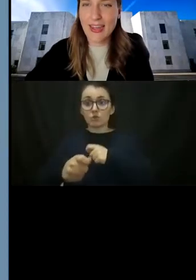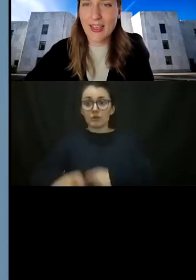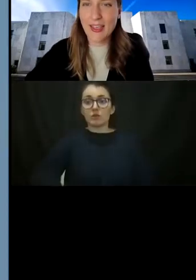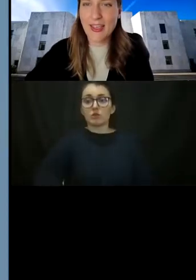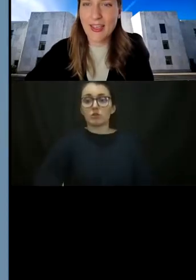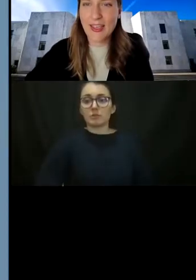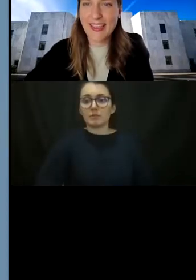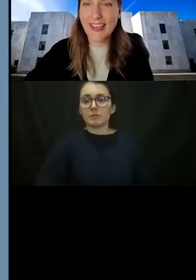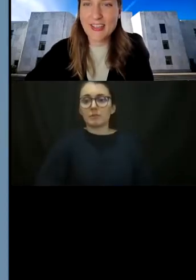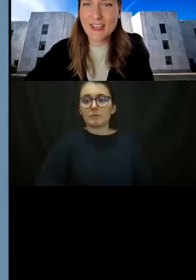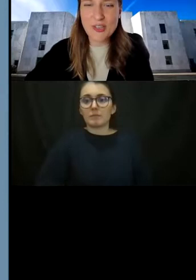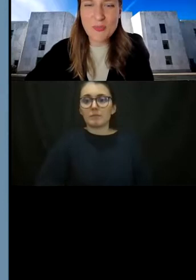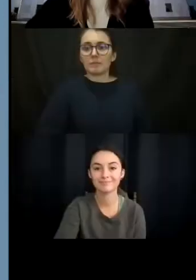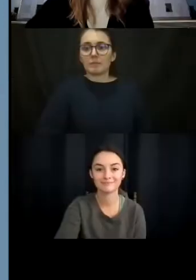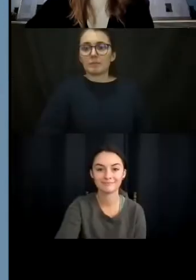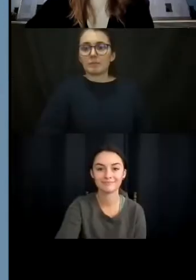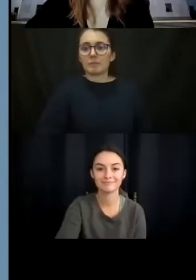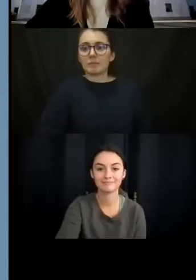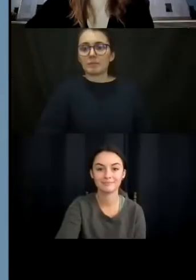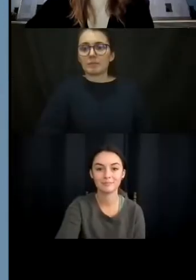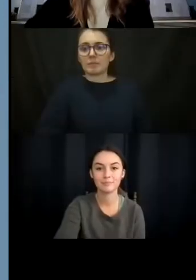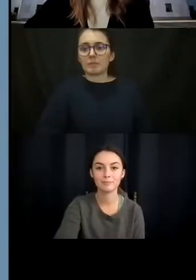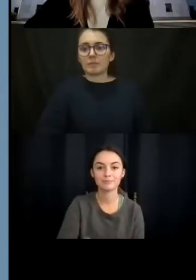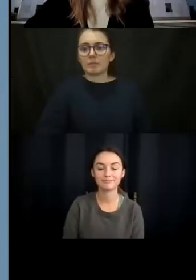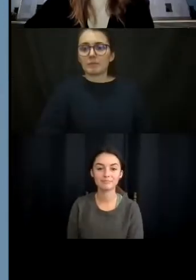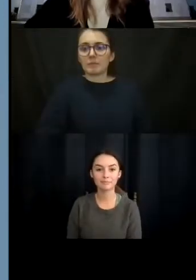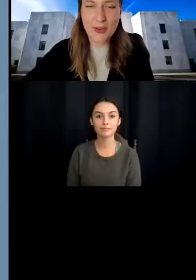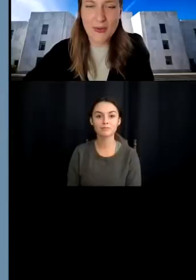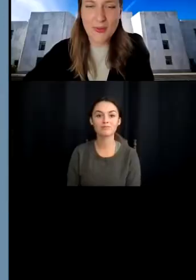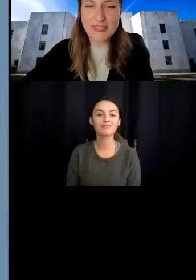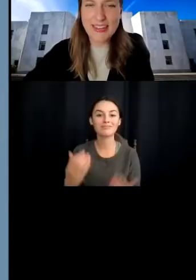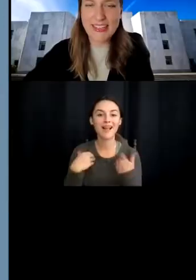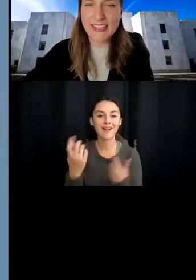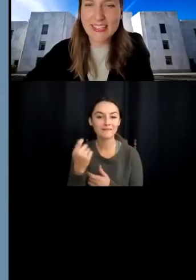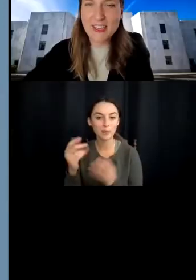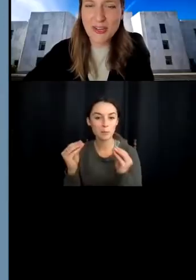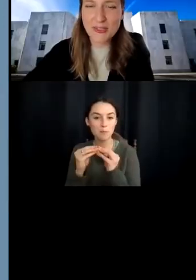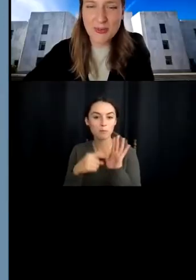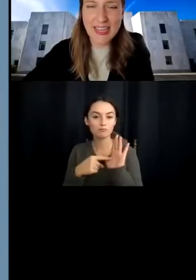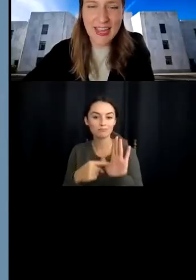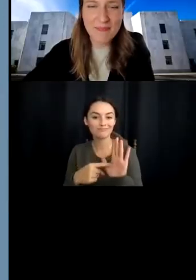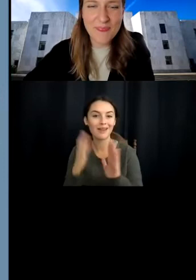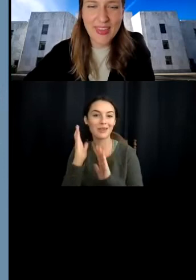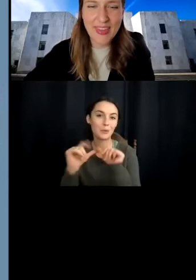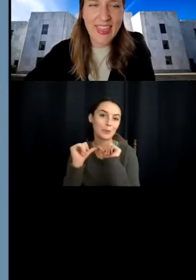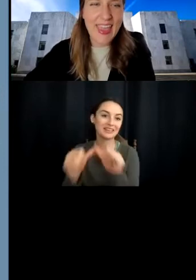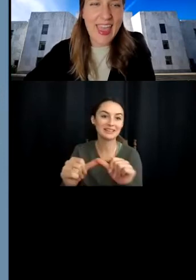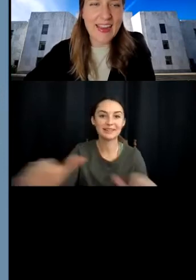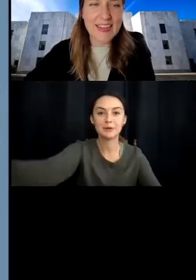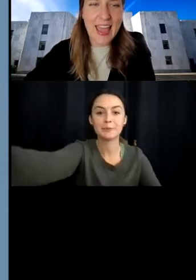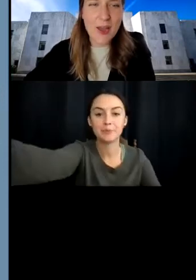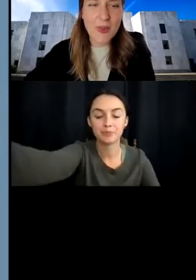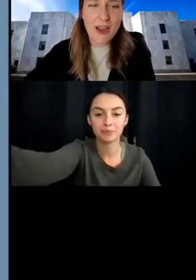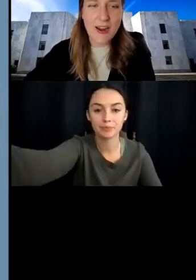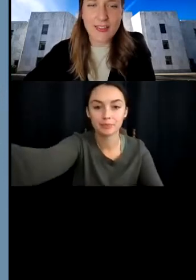Alrighty. Just 2 more murals here in the rotunda before we move on and go upstairs and continue our trip through time. And